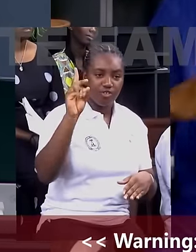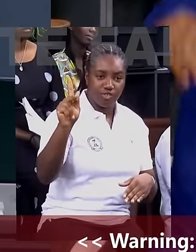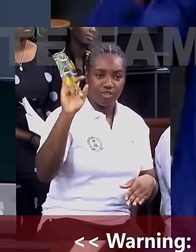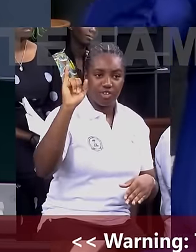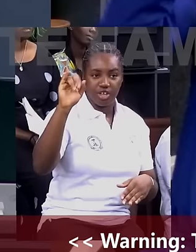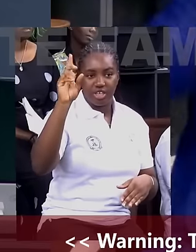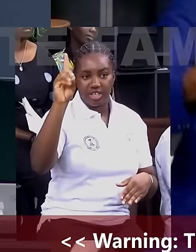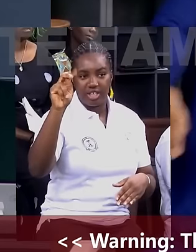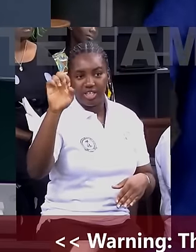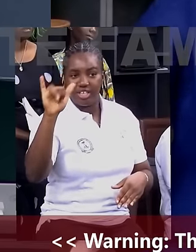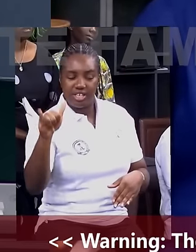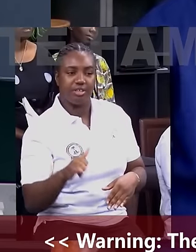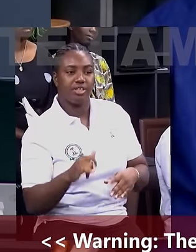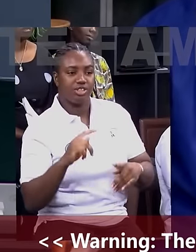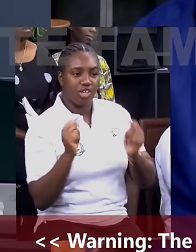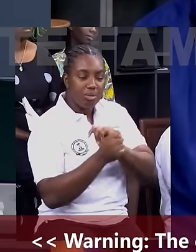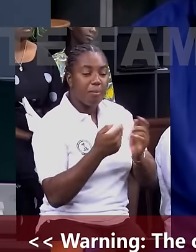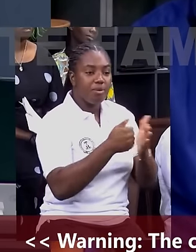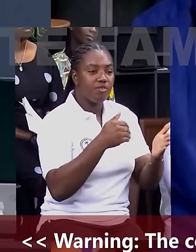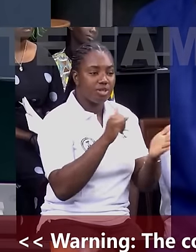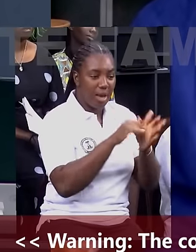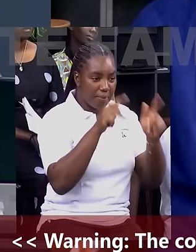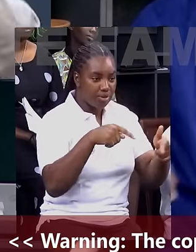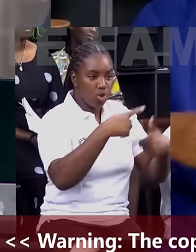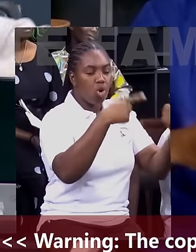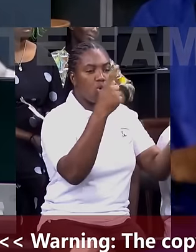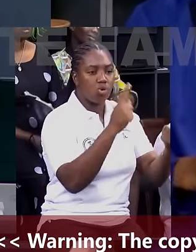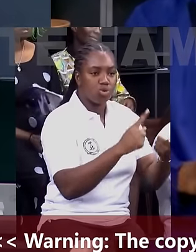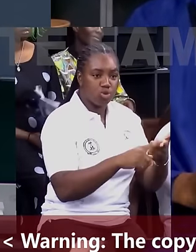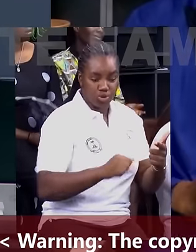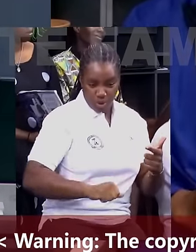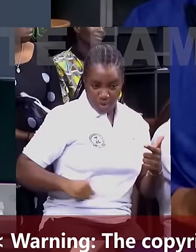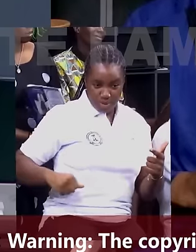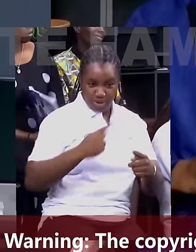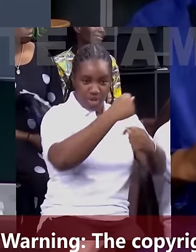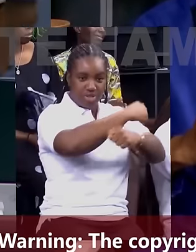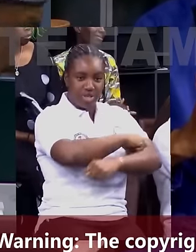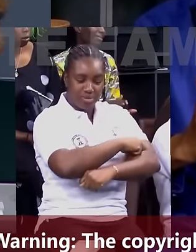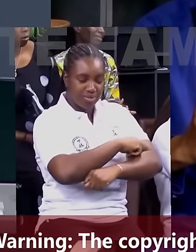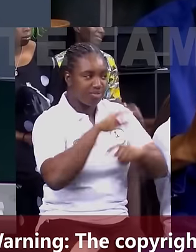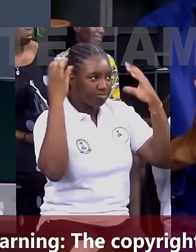And before that patient gets to the operation table. Una no go appreciate it.